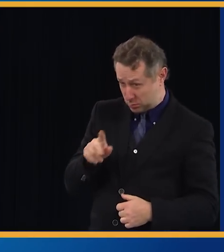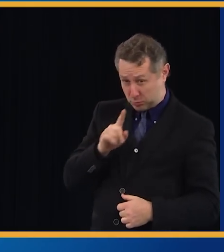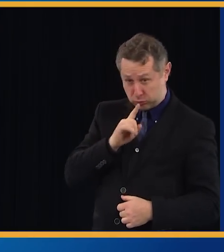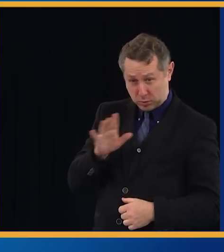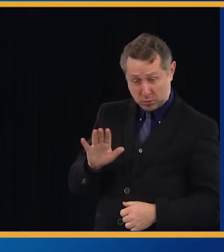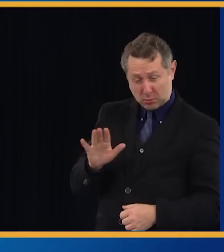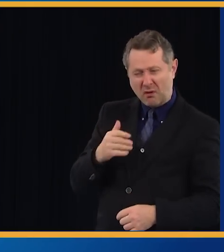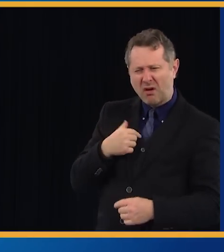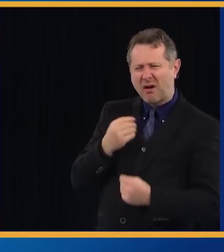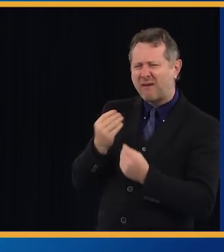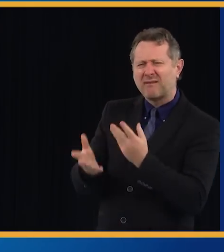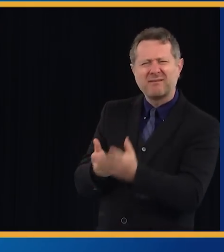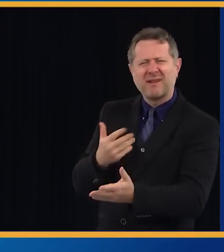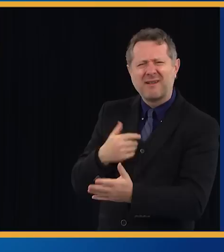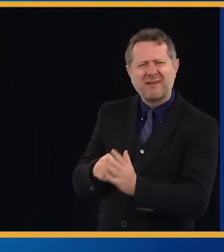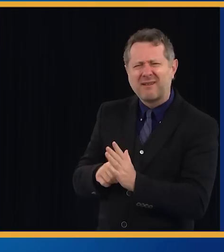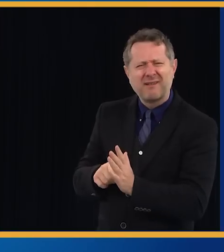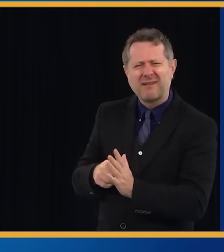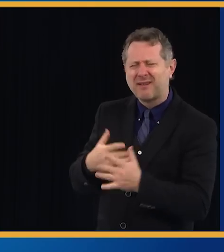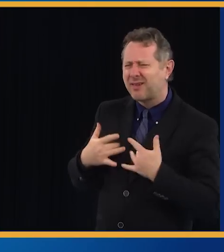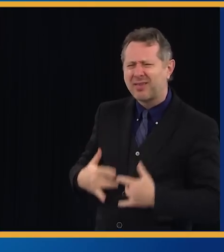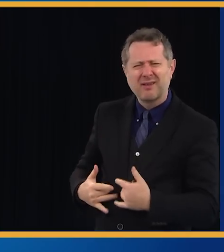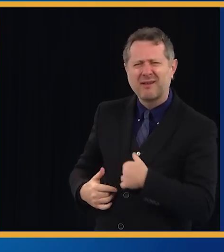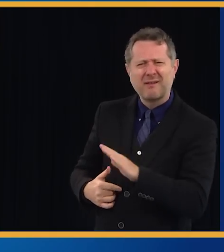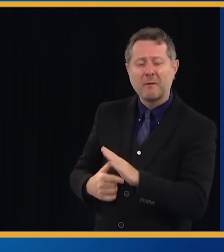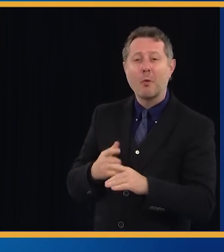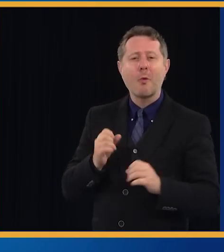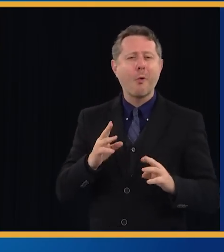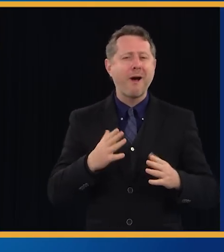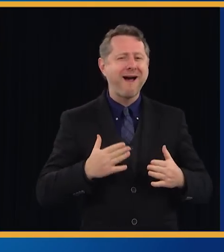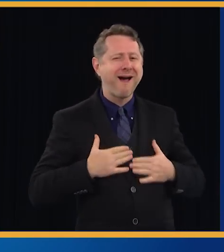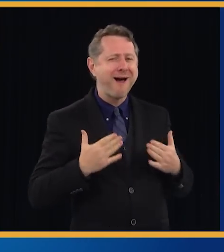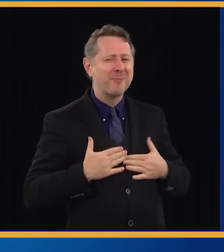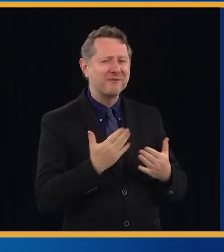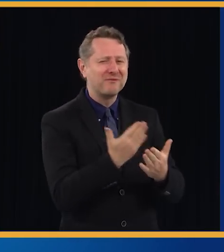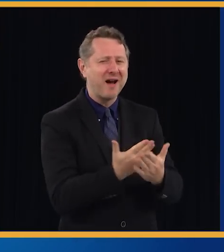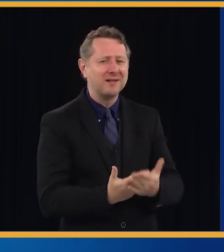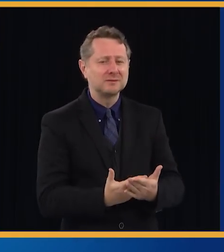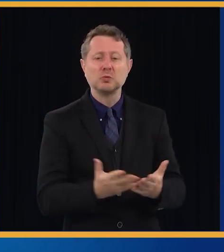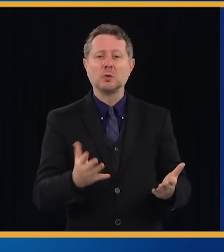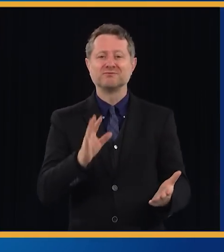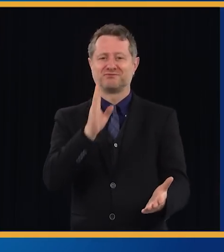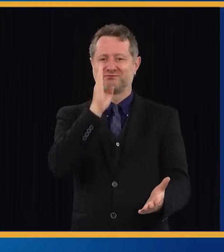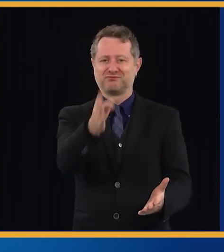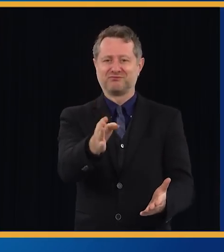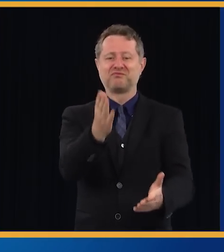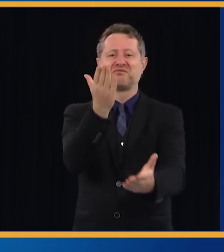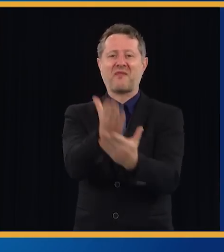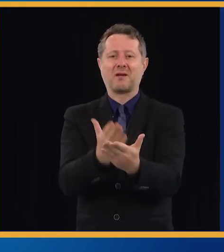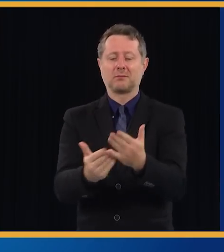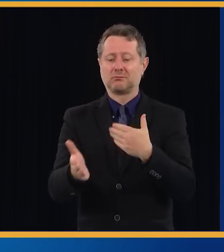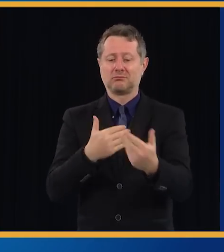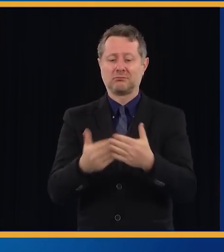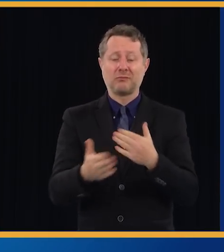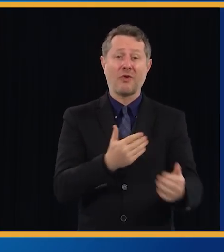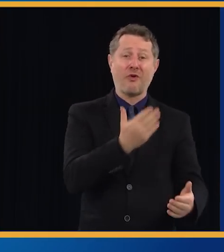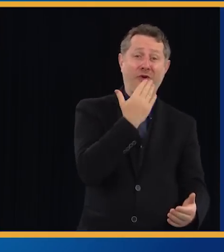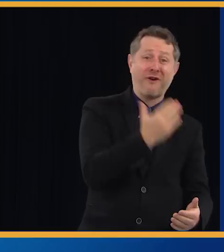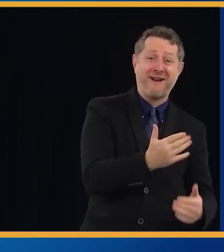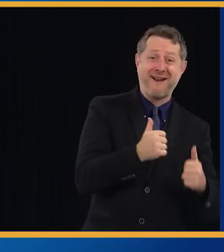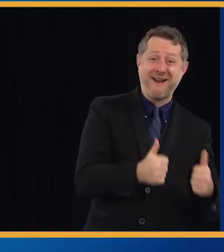happy facts. Facts are facts. And when we started this, I said the best thing I can